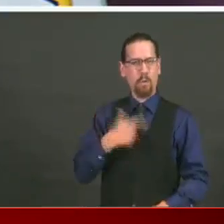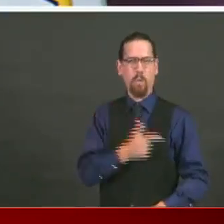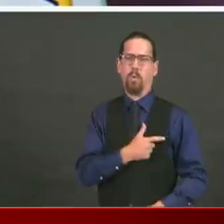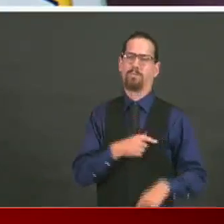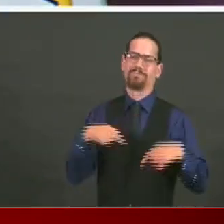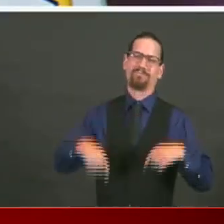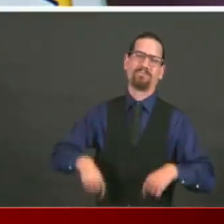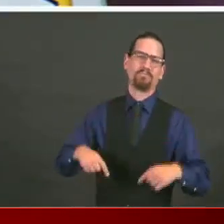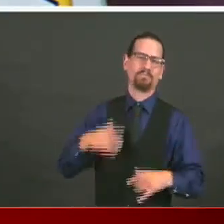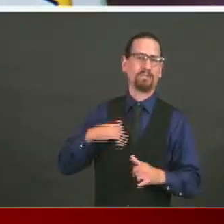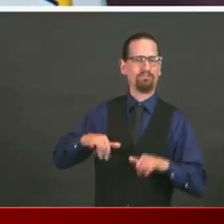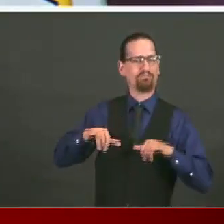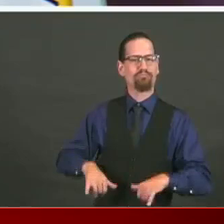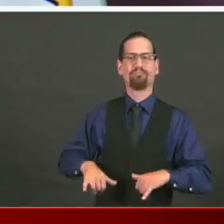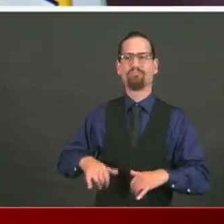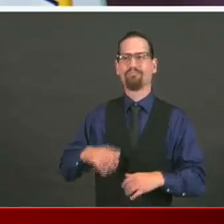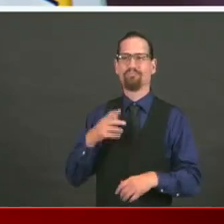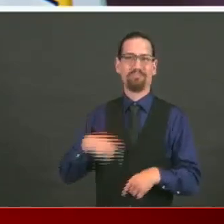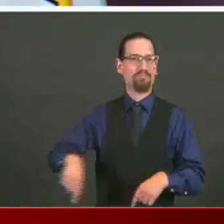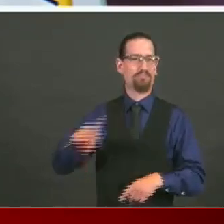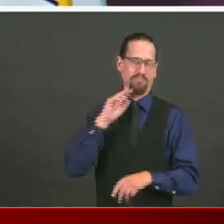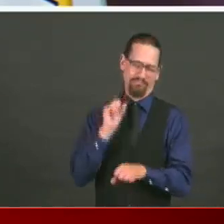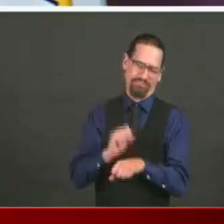that has a functioning offshore wind